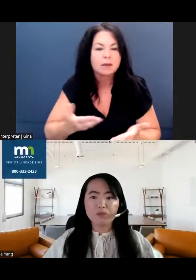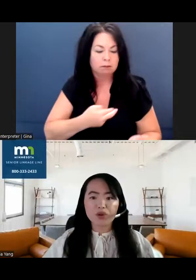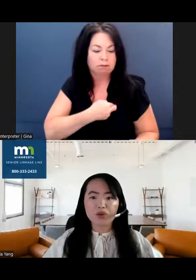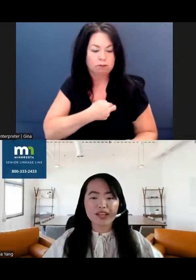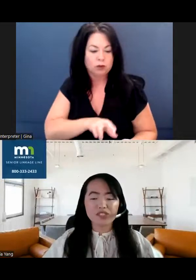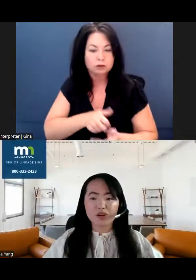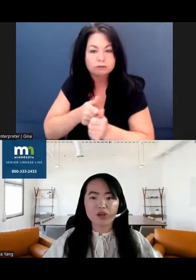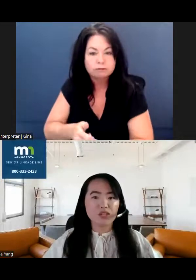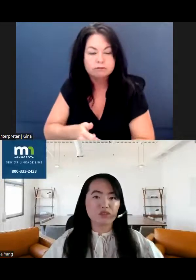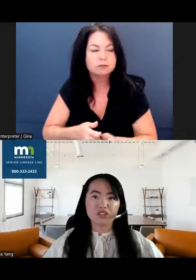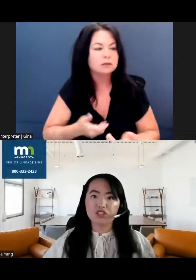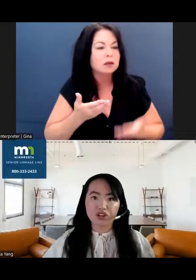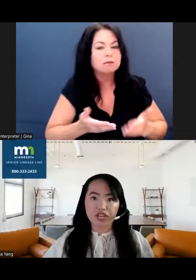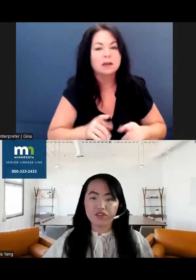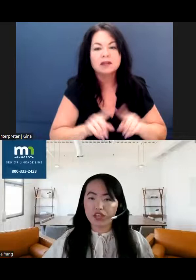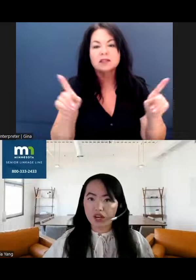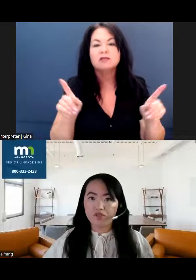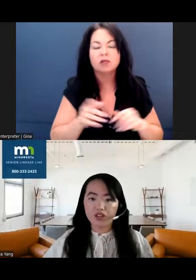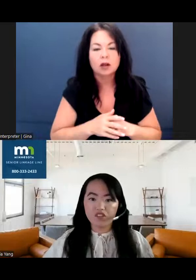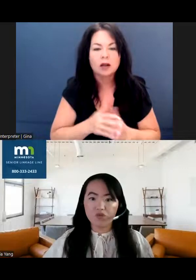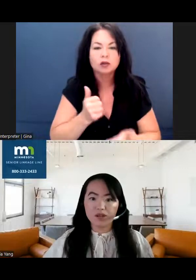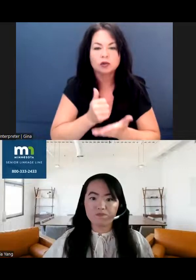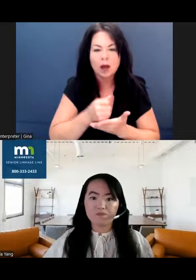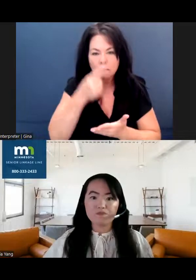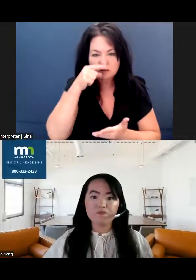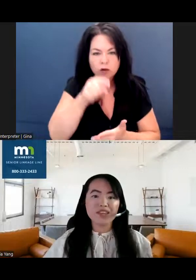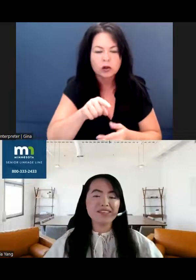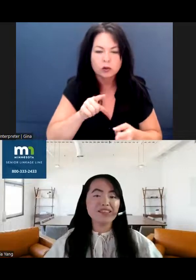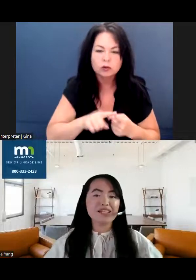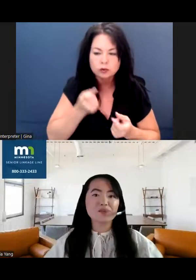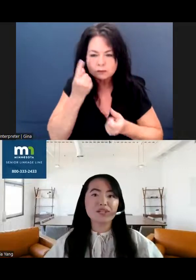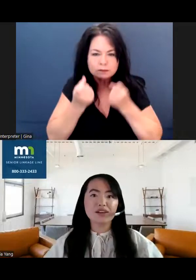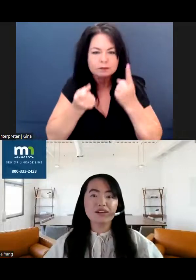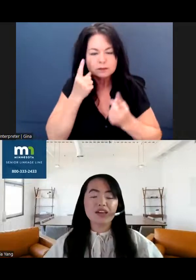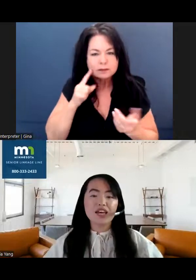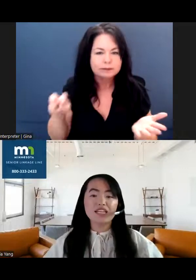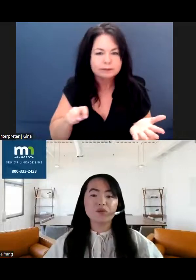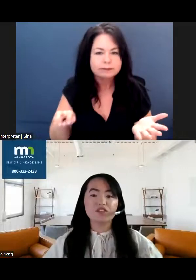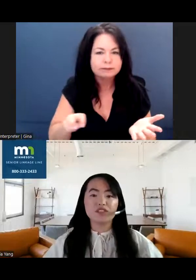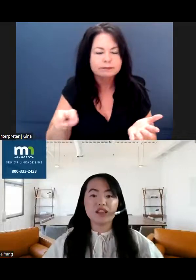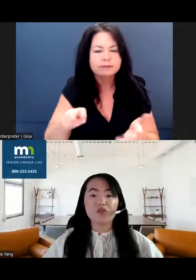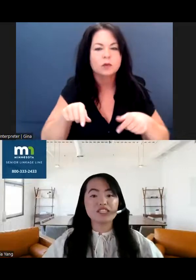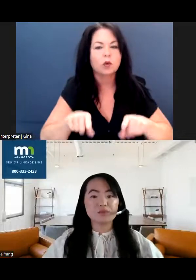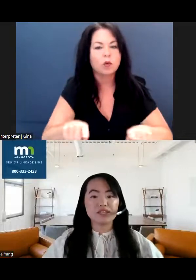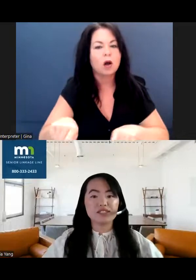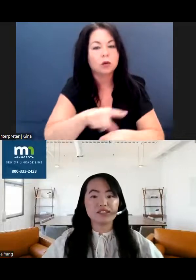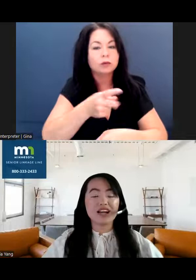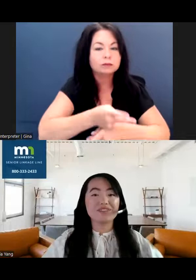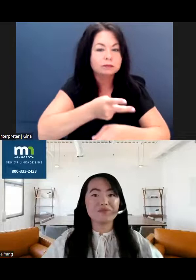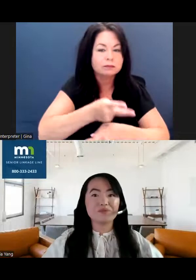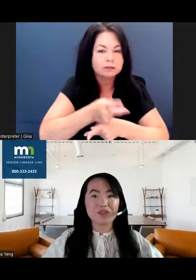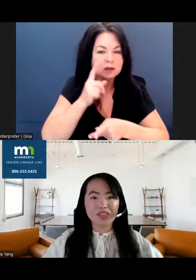help support you as you are going through this journey of caring for your loved one. And then the last one here is with our